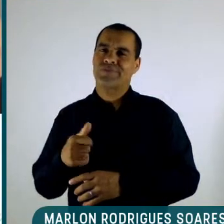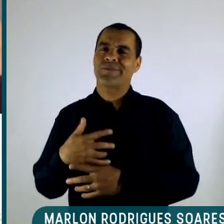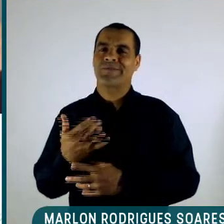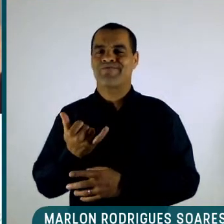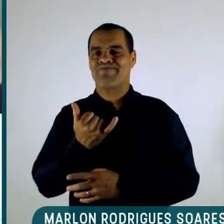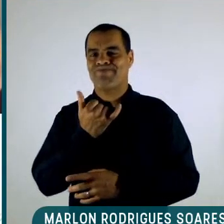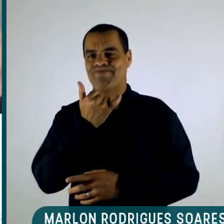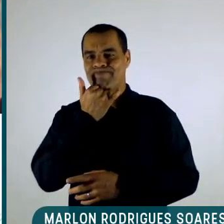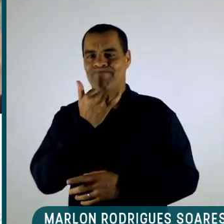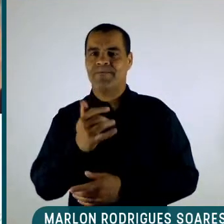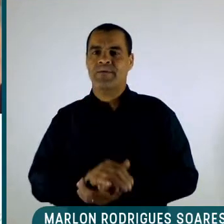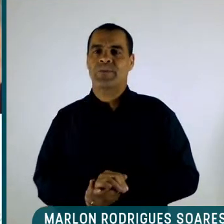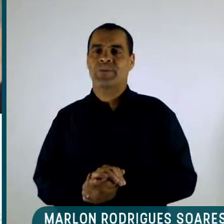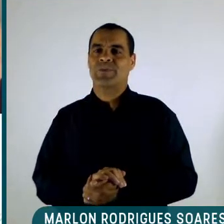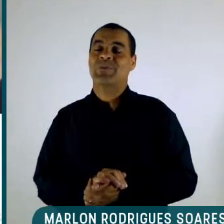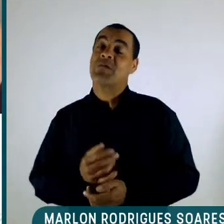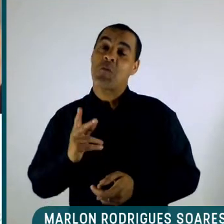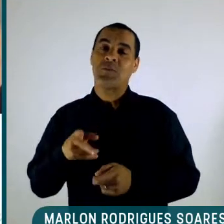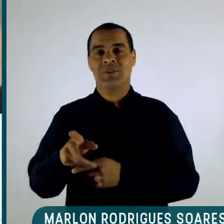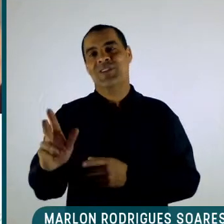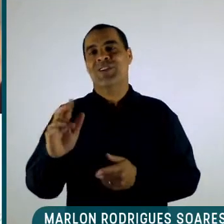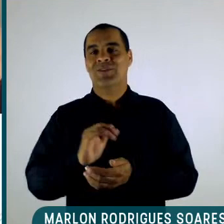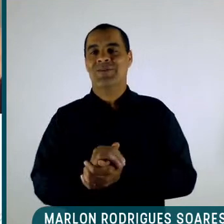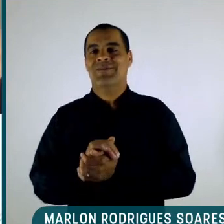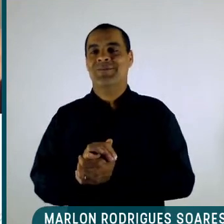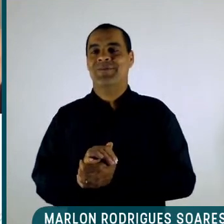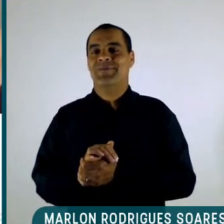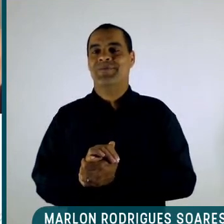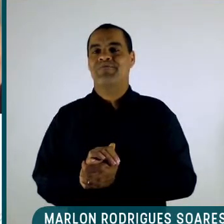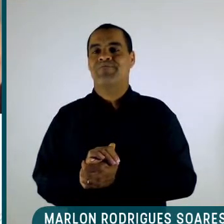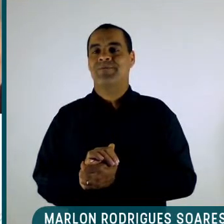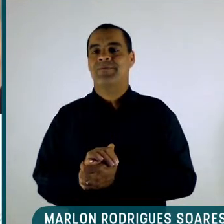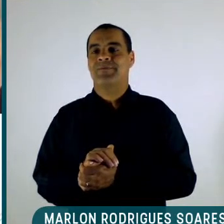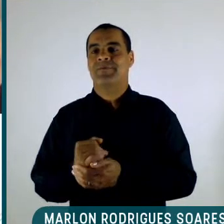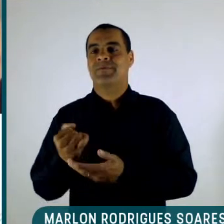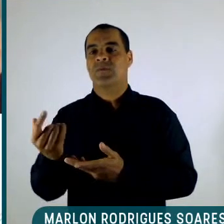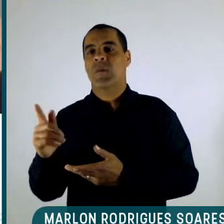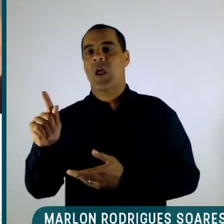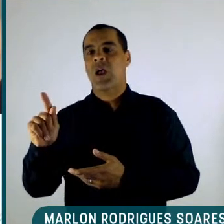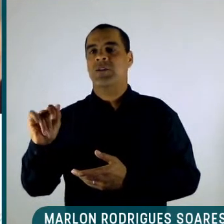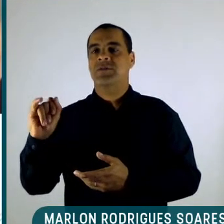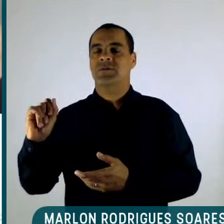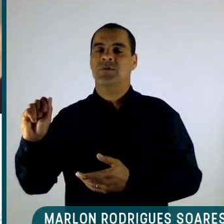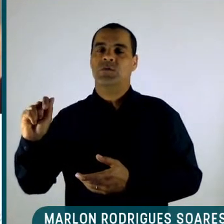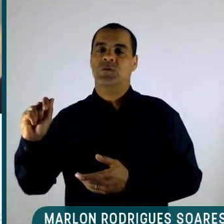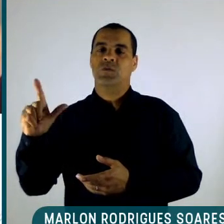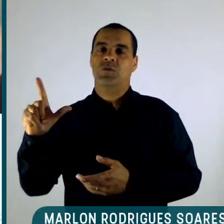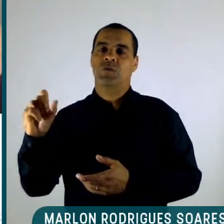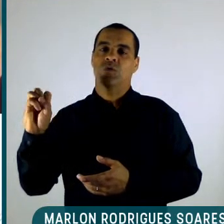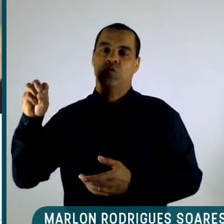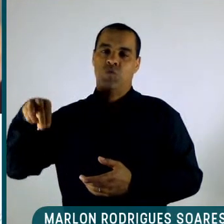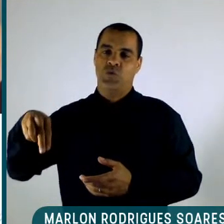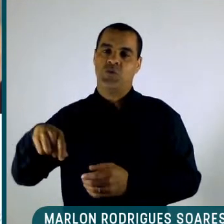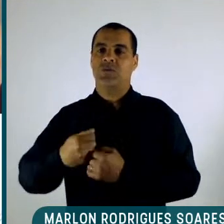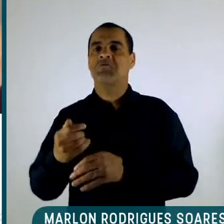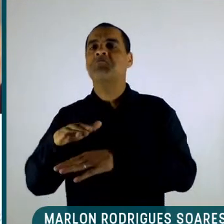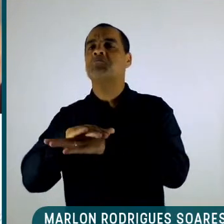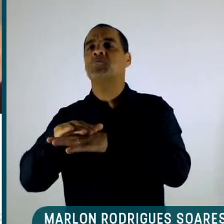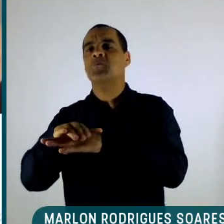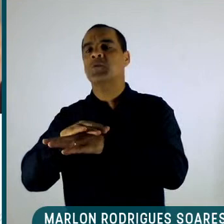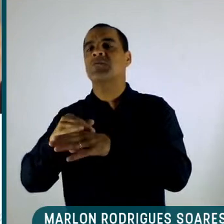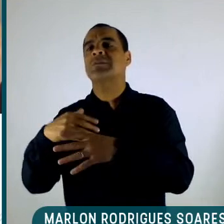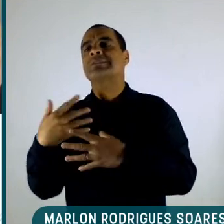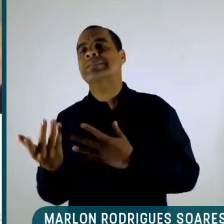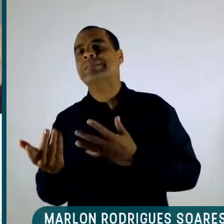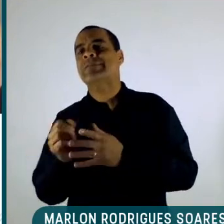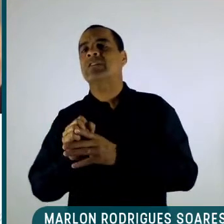Unfortunately, his connection today is not very well, but let's continue. Gilson, I would like to talk a bit more about,